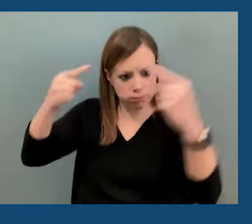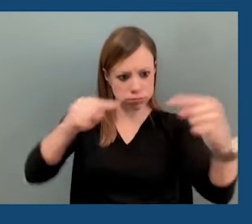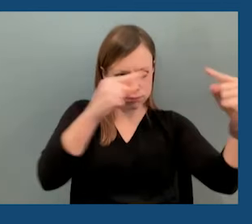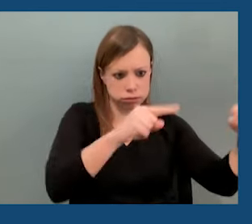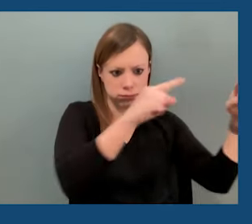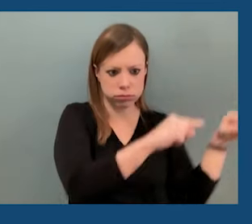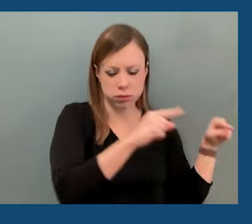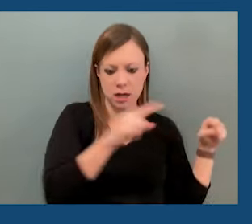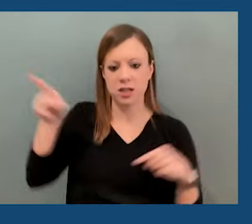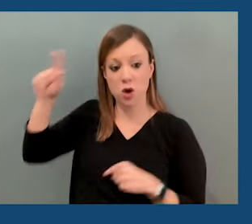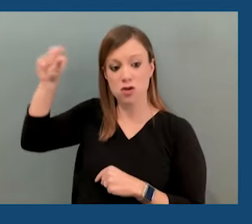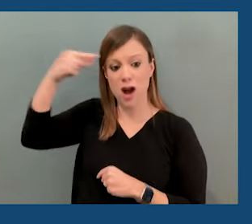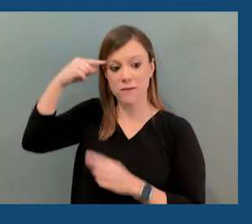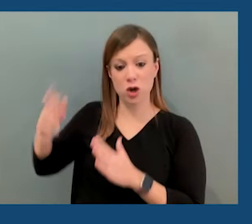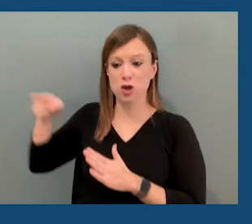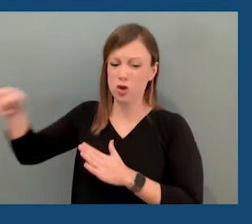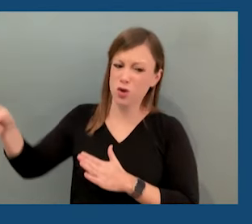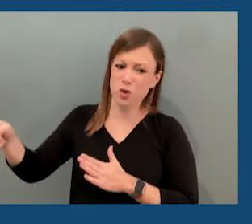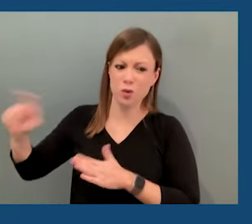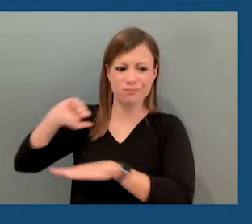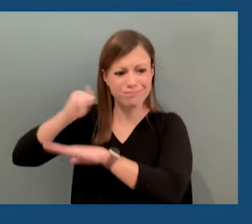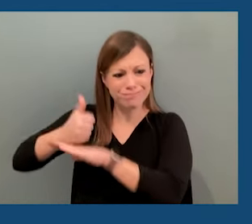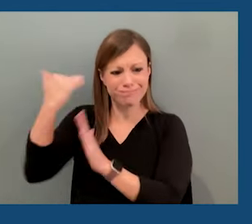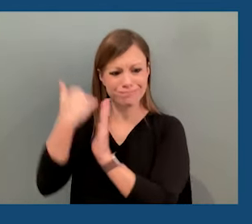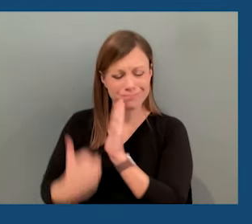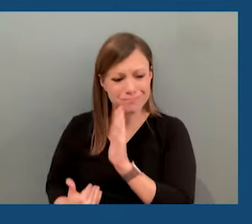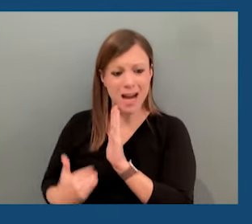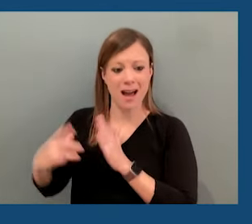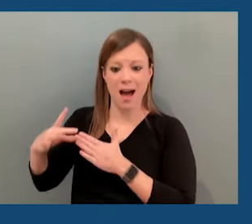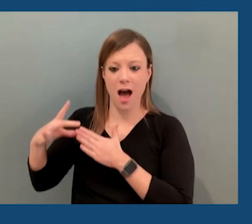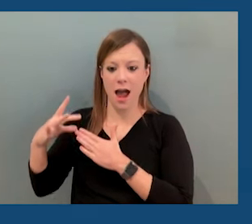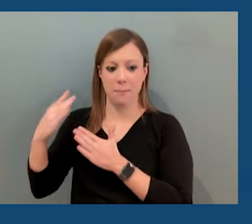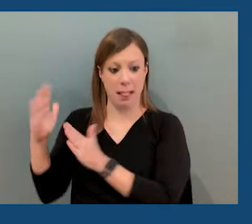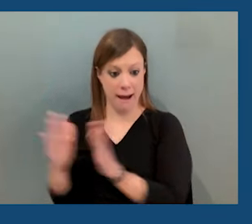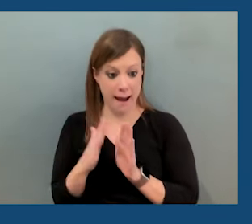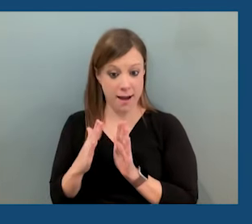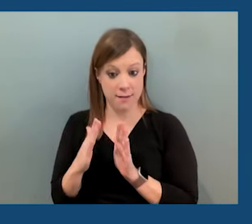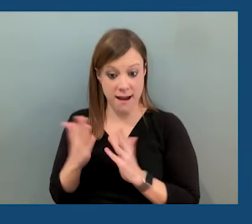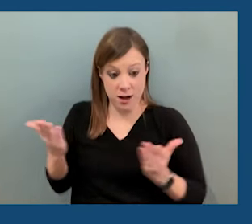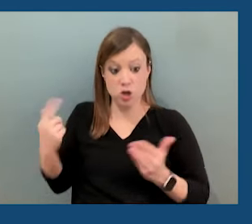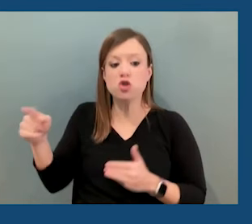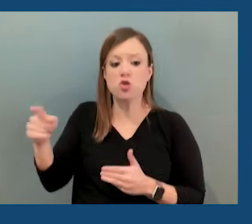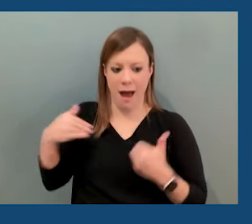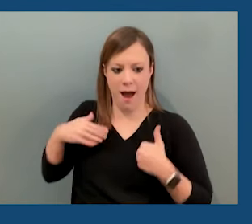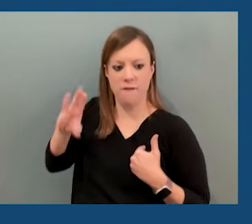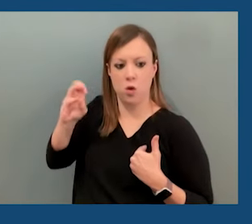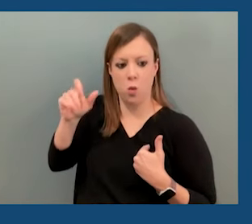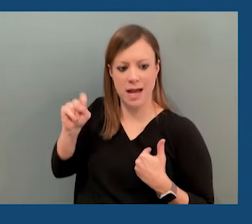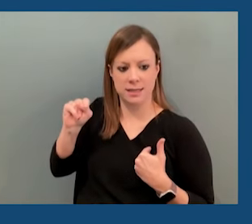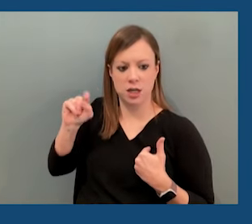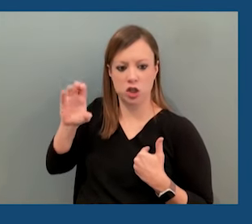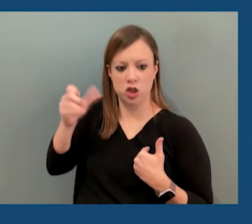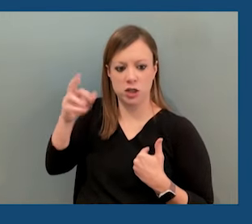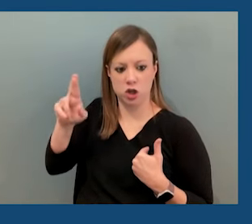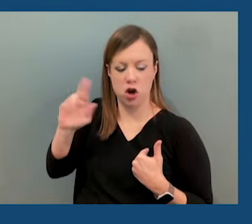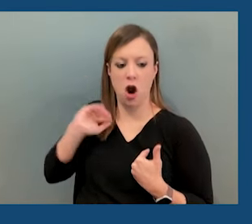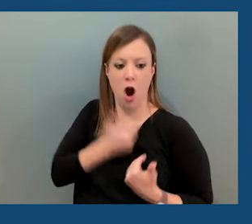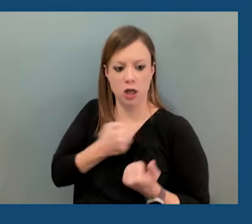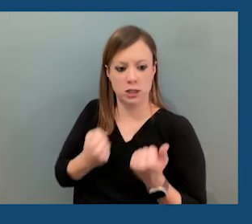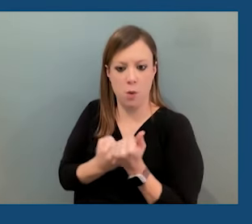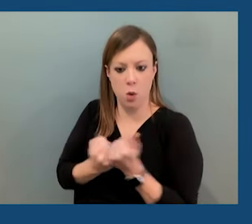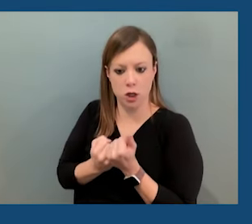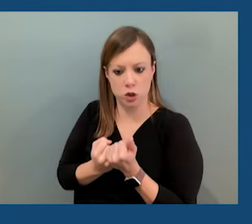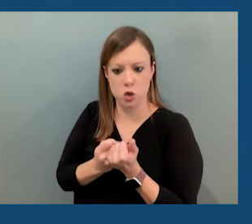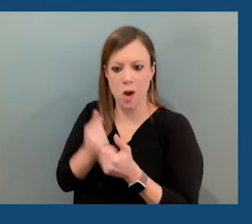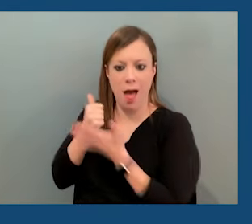that, and you will have friends always in Westchester and the surrounding counties to help work with you. We have a good friend also who is here. I